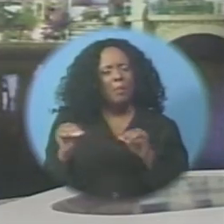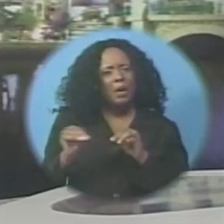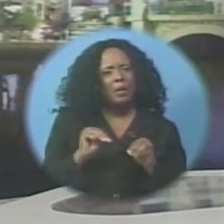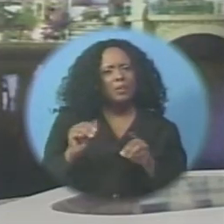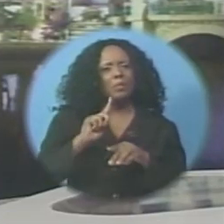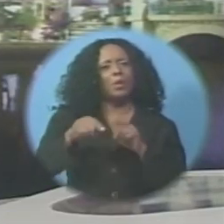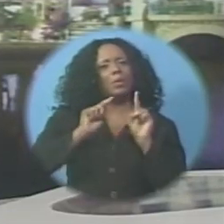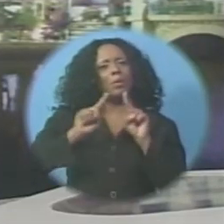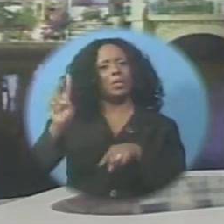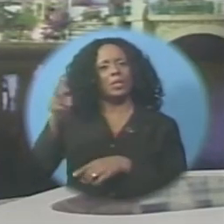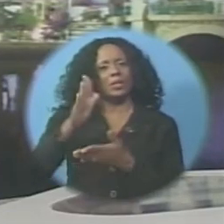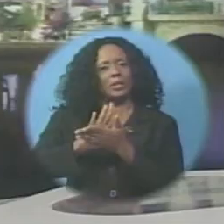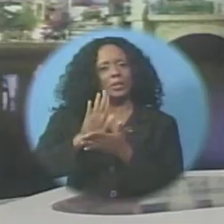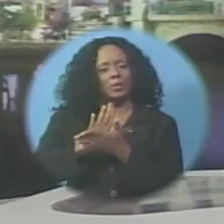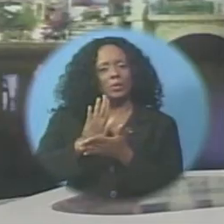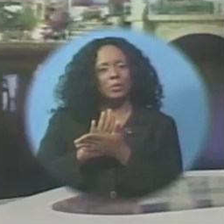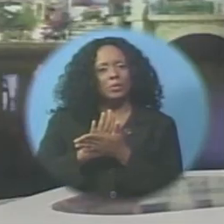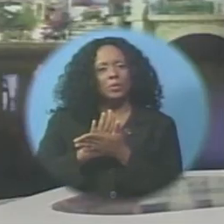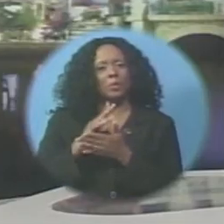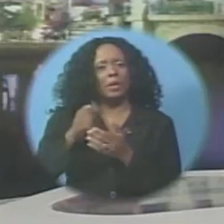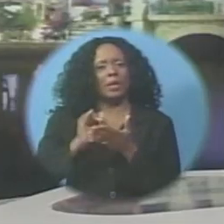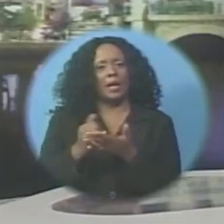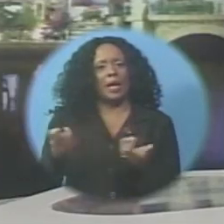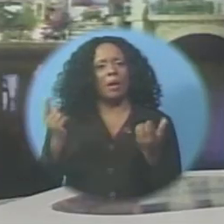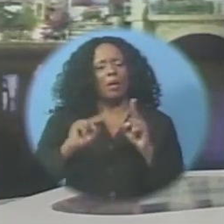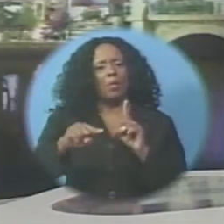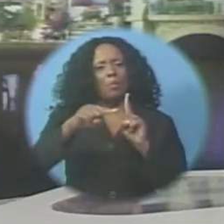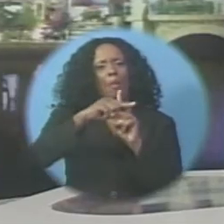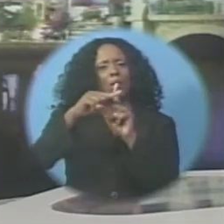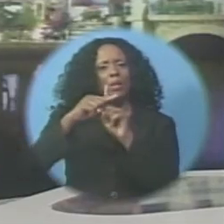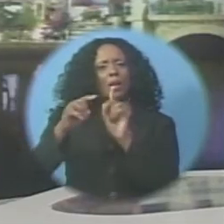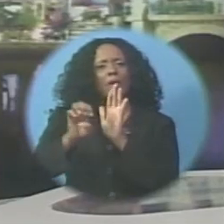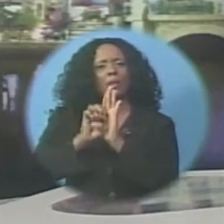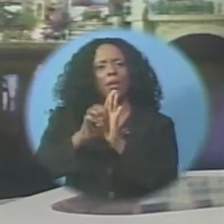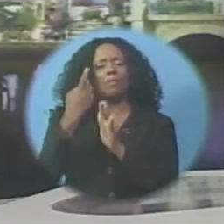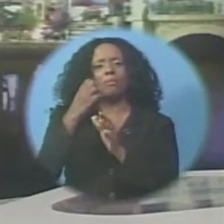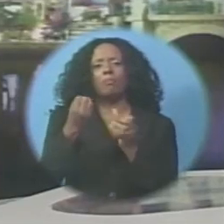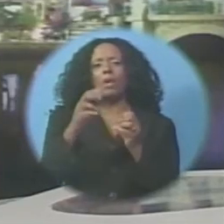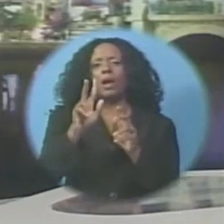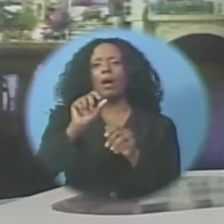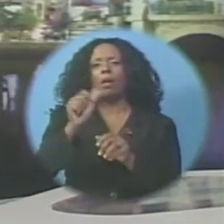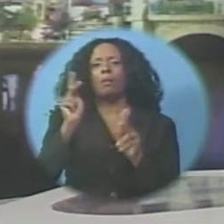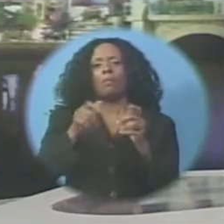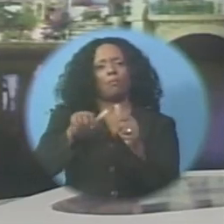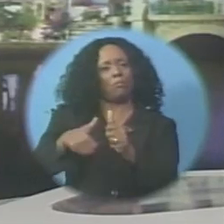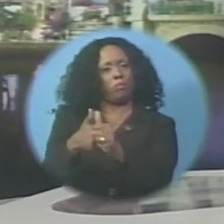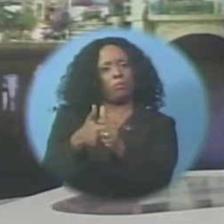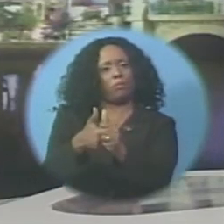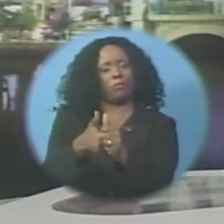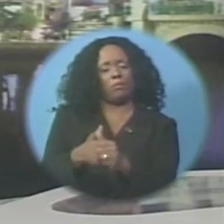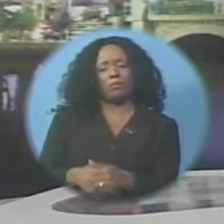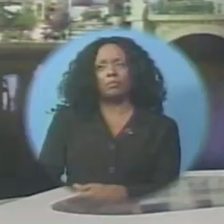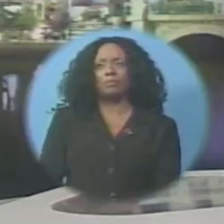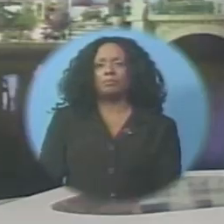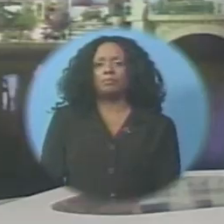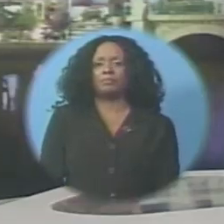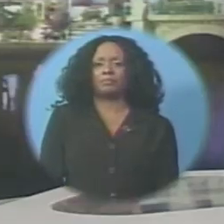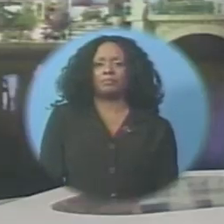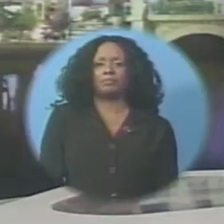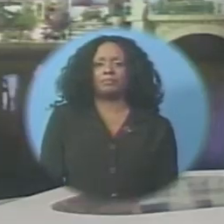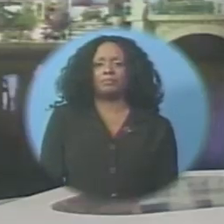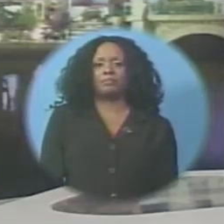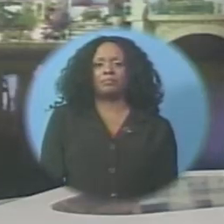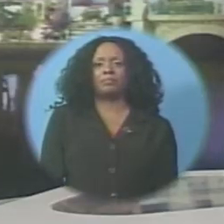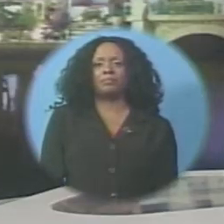help them in all aspects of their lives and also allow them to be positive examples for others. He was speaking at the Togetherness Social